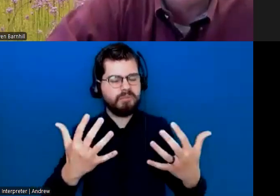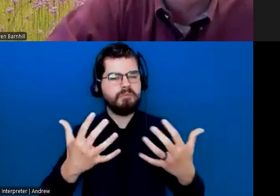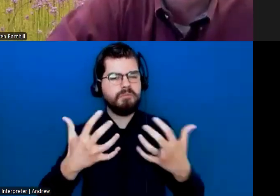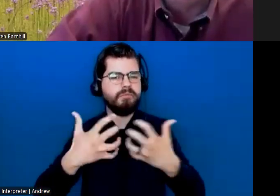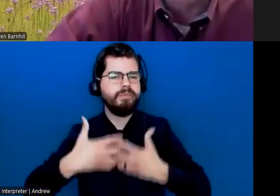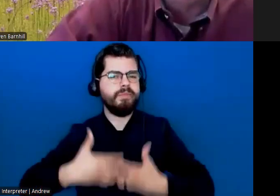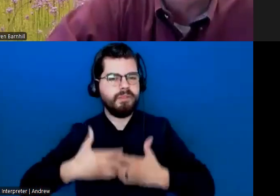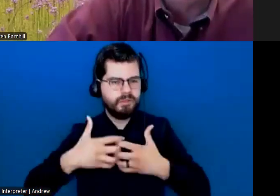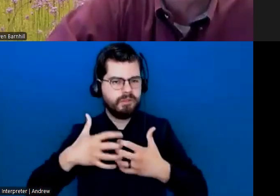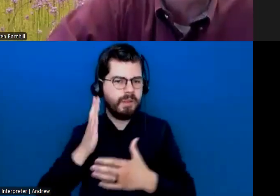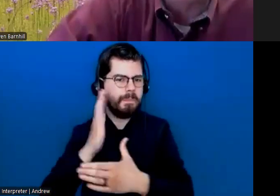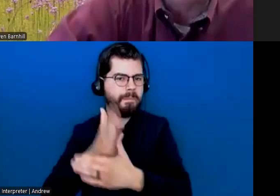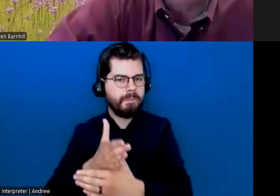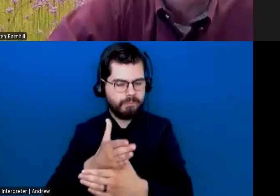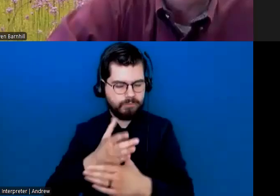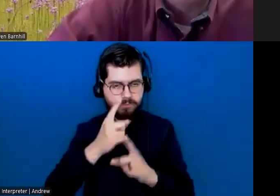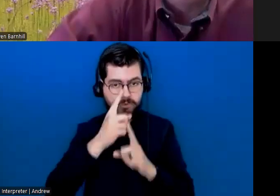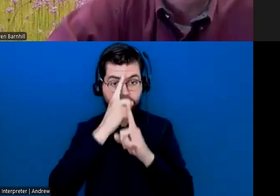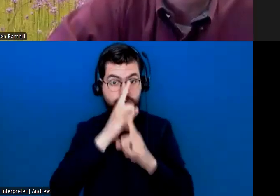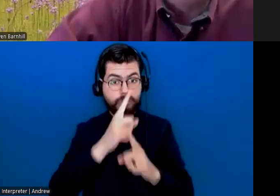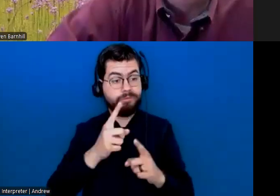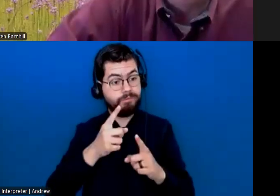other practices that you would want to share?